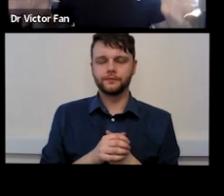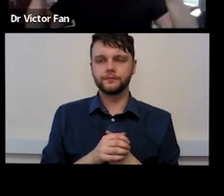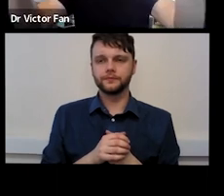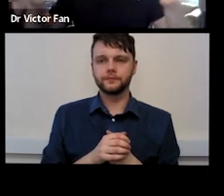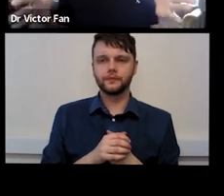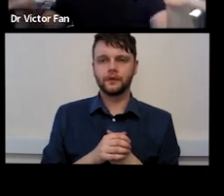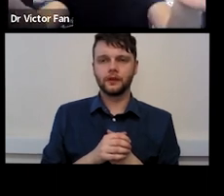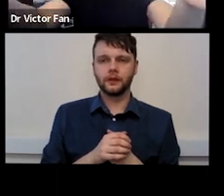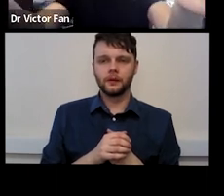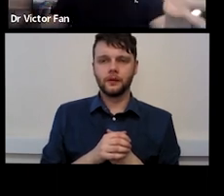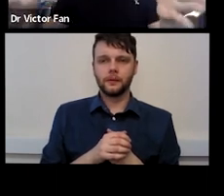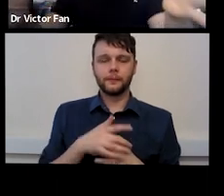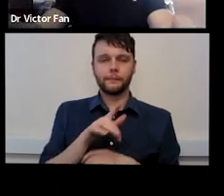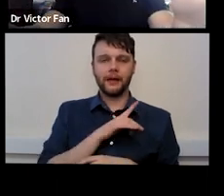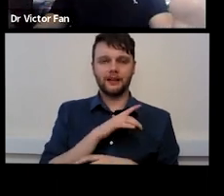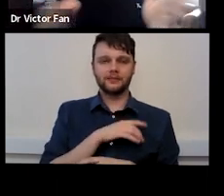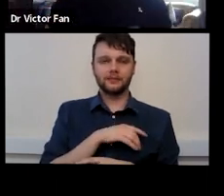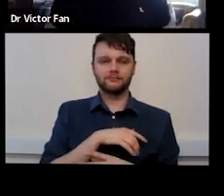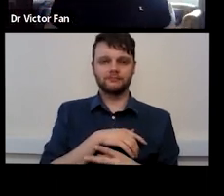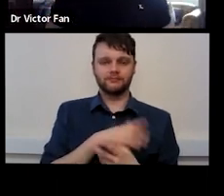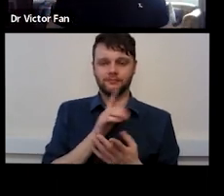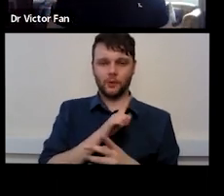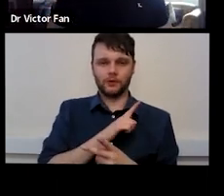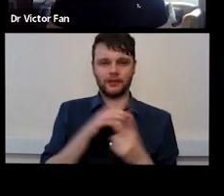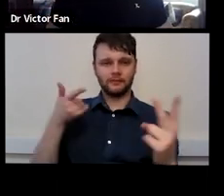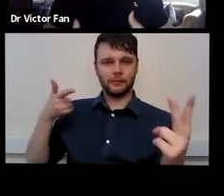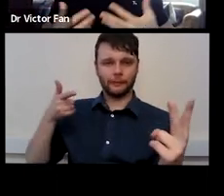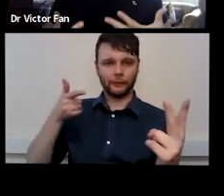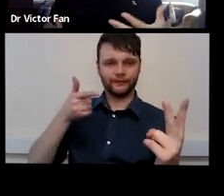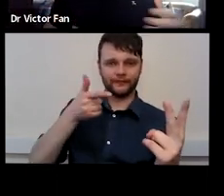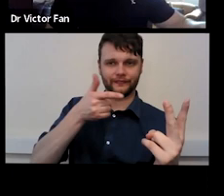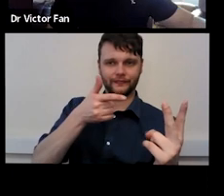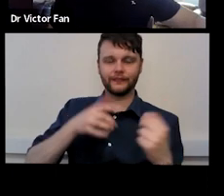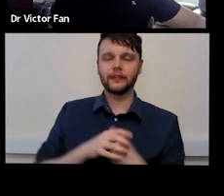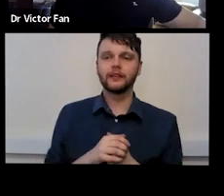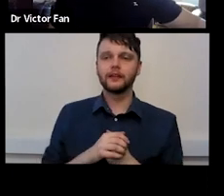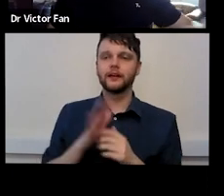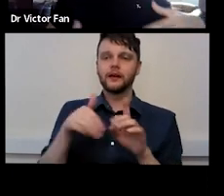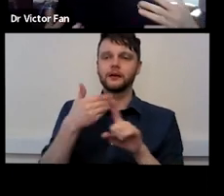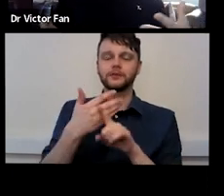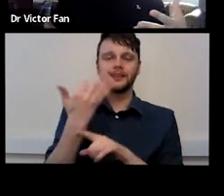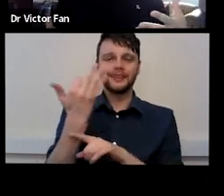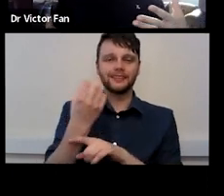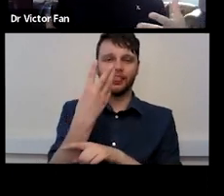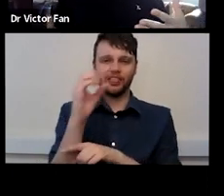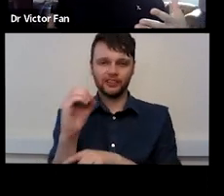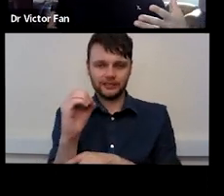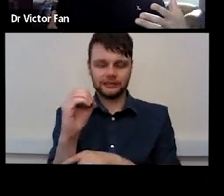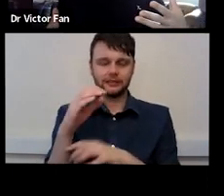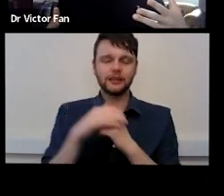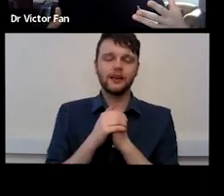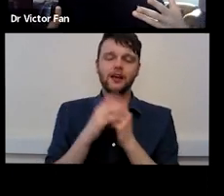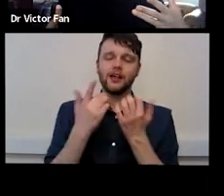by directly just moving the camera a little bit closer. Now, by the 1930s, a lot of Hollywood